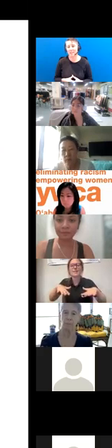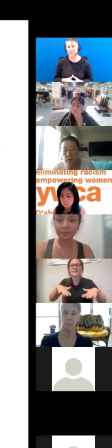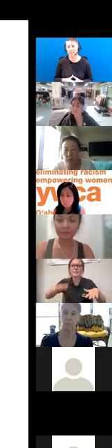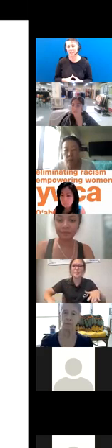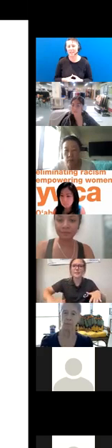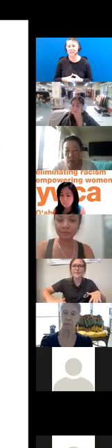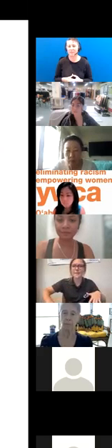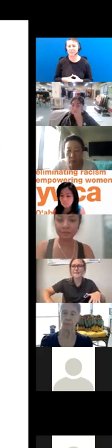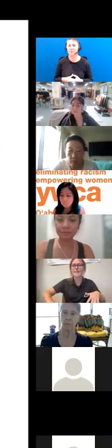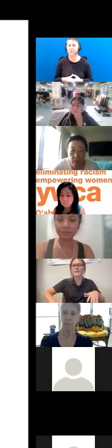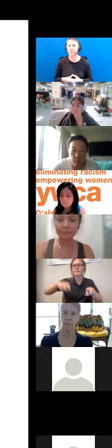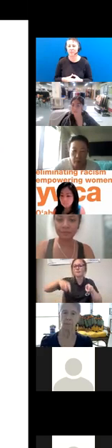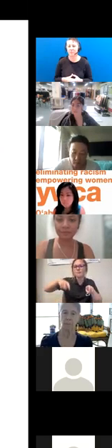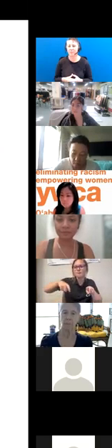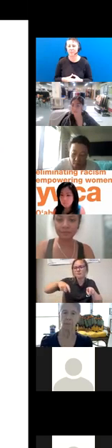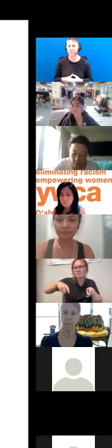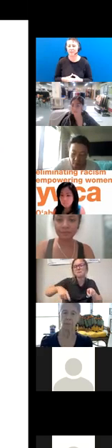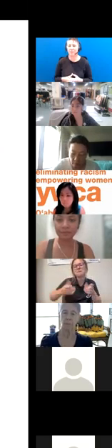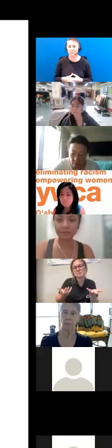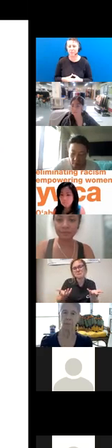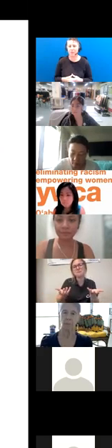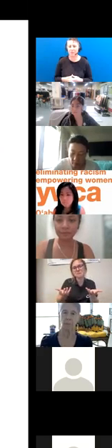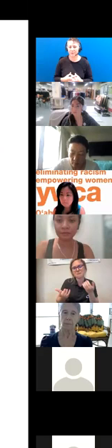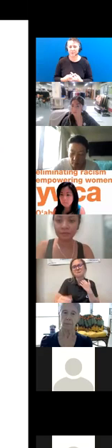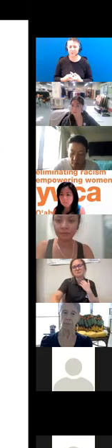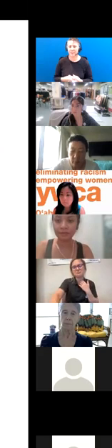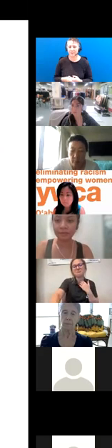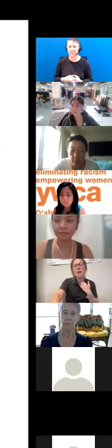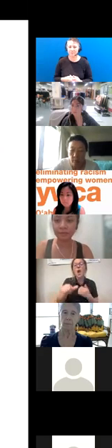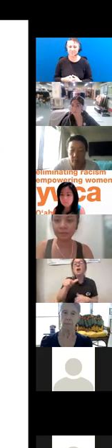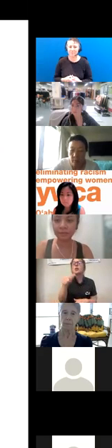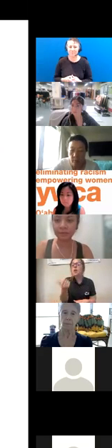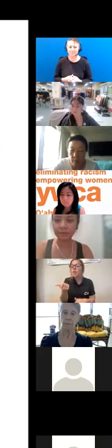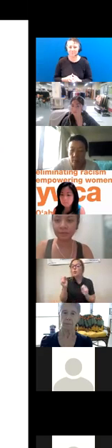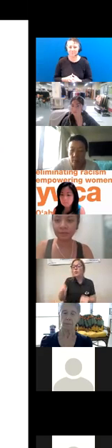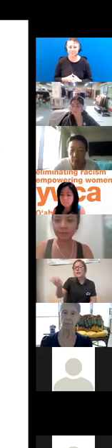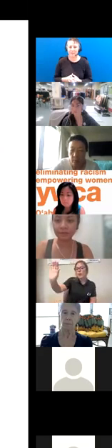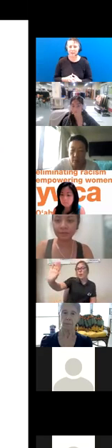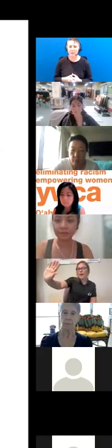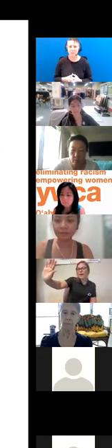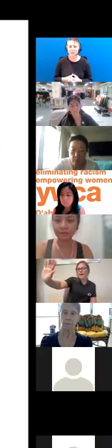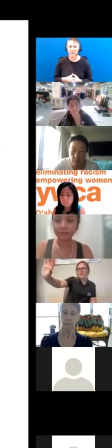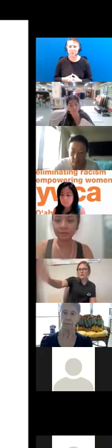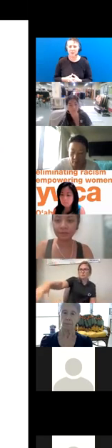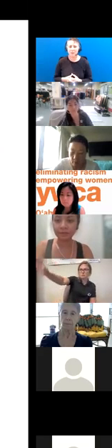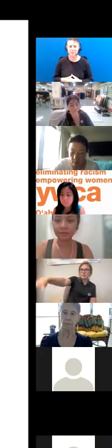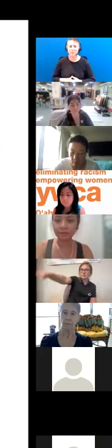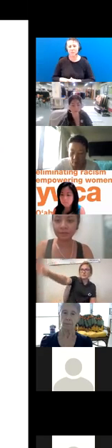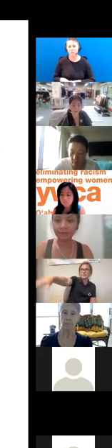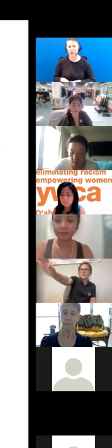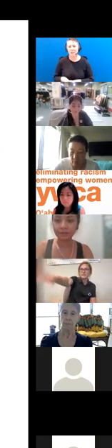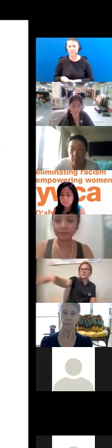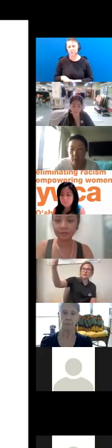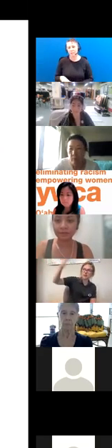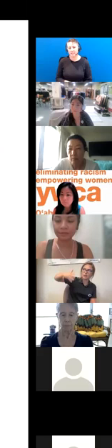someone's attention because they can feel the vibrations through the floor or through the table. So another one too is you